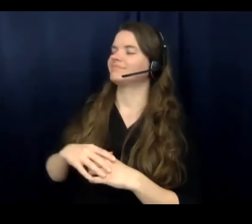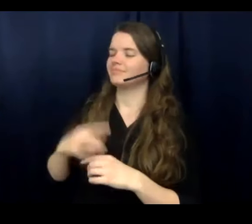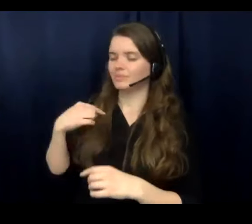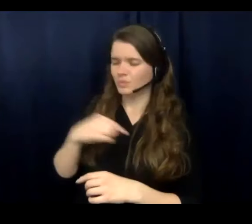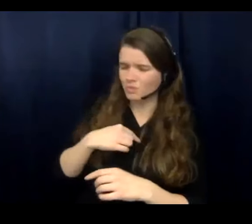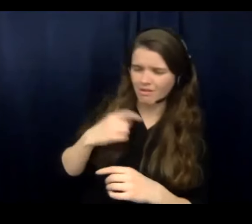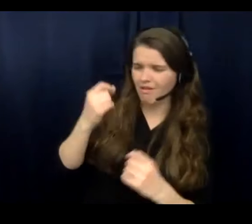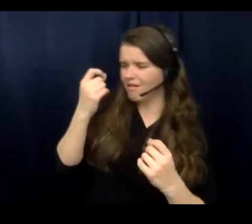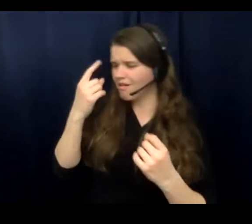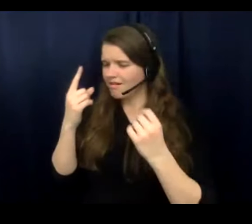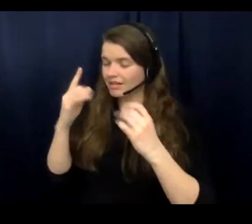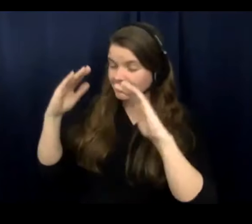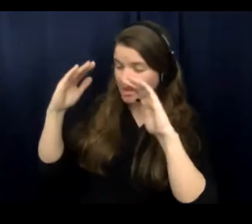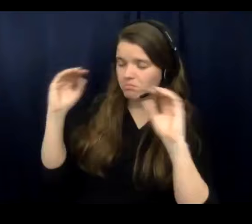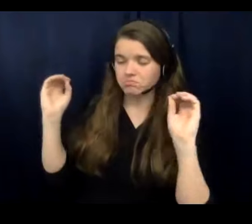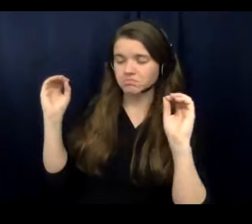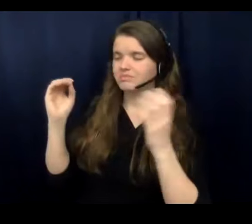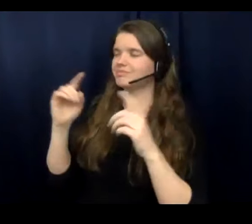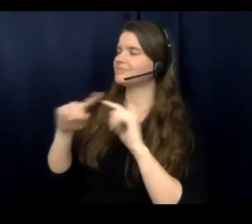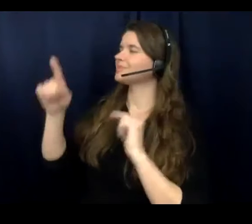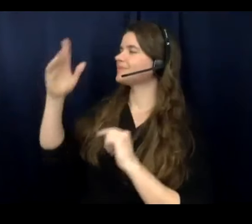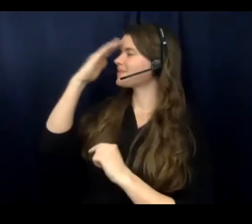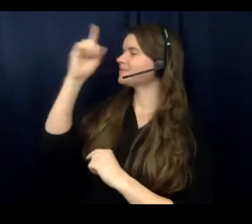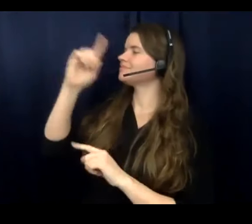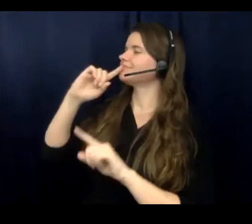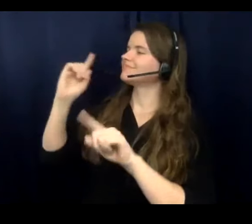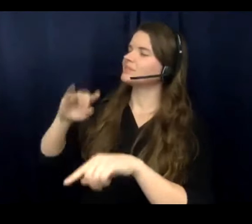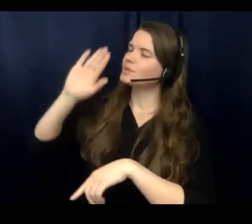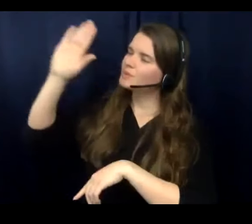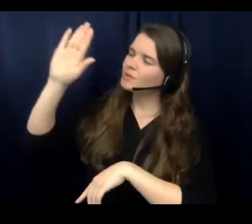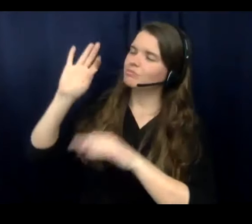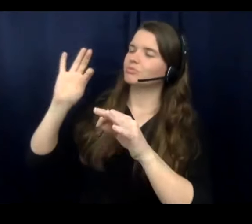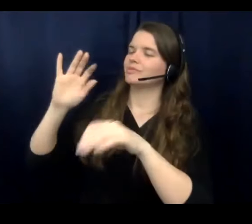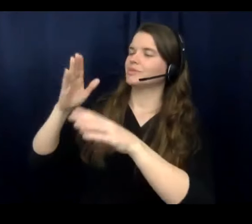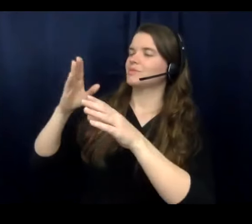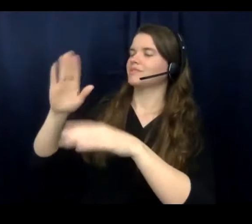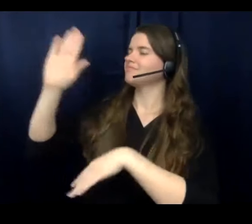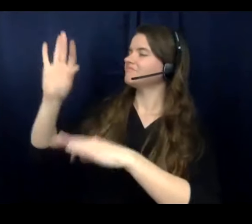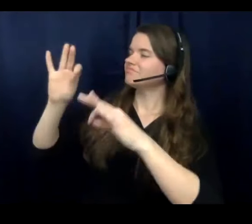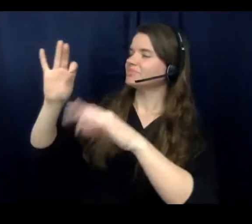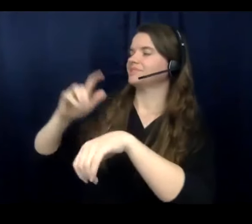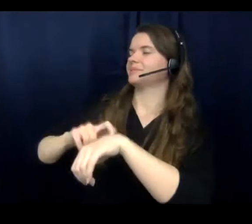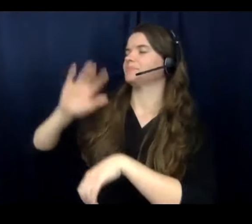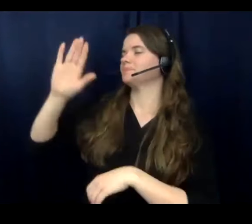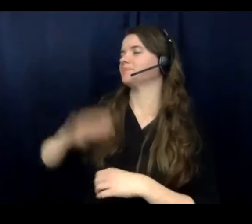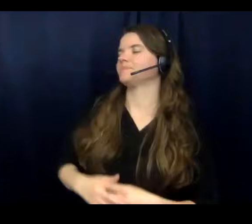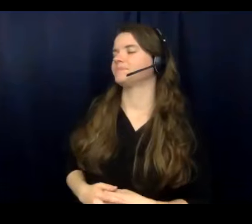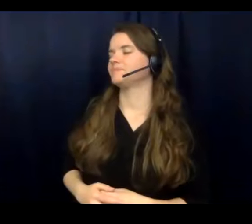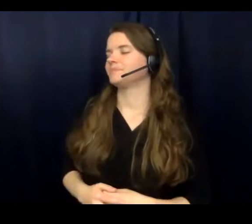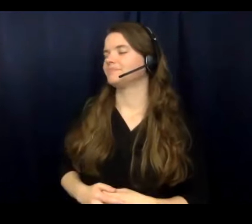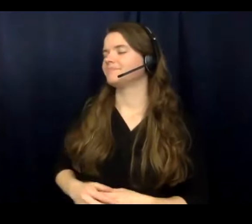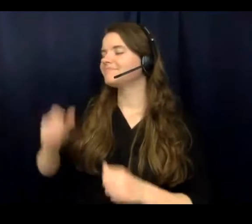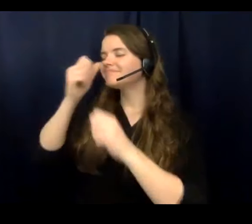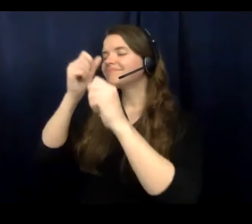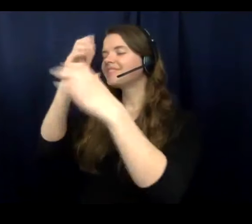expect, Lord God. But we know, Father God, that you answer in your perfect way, your perfect time, Lord God. So, Father, I just thank